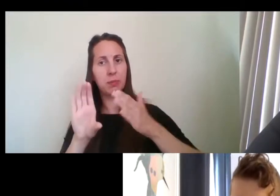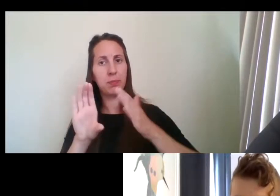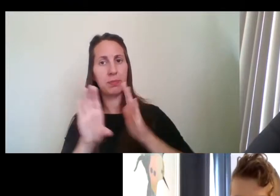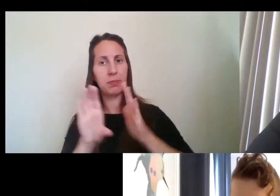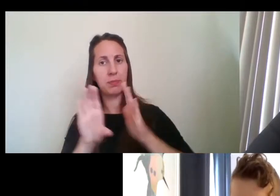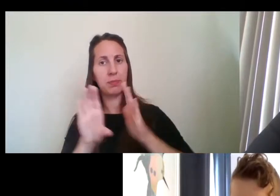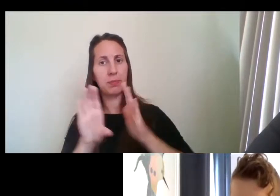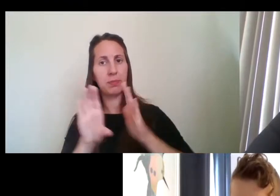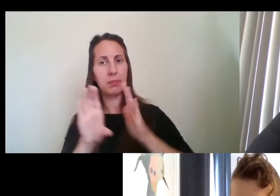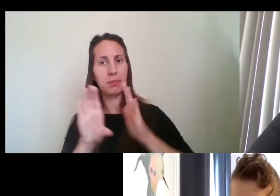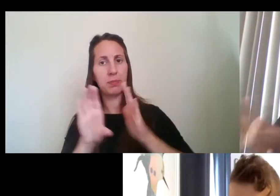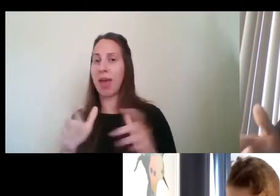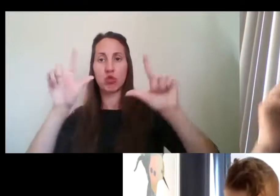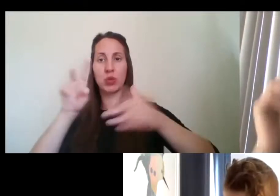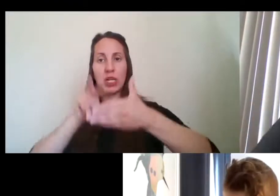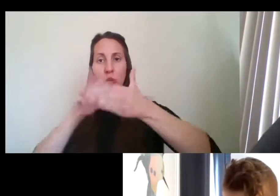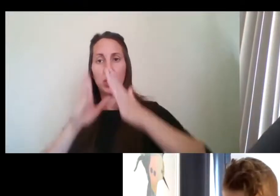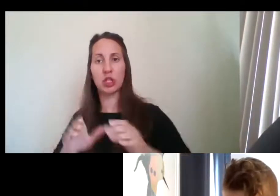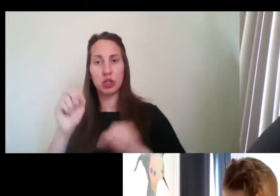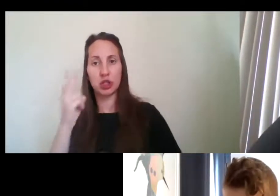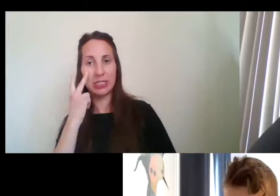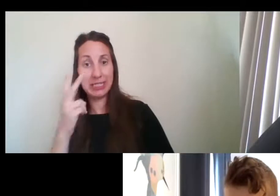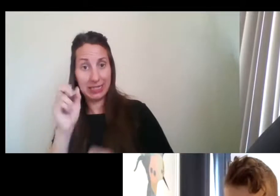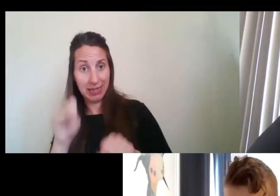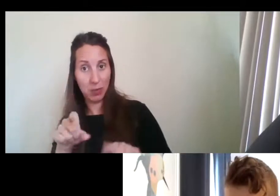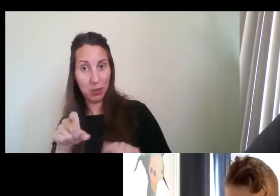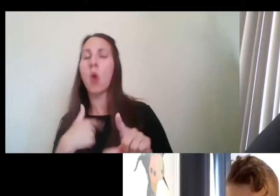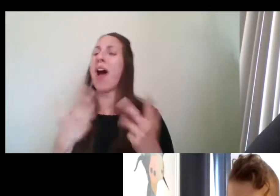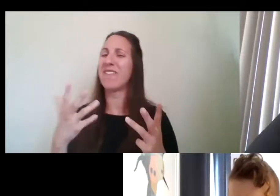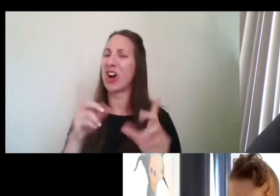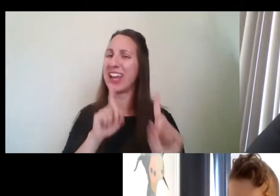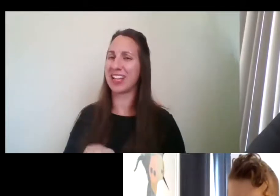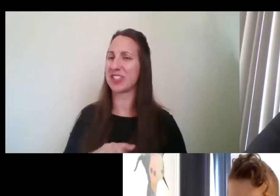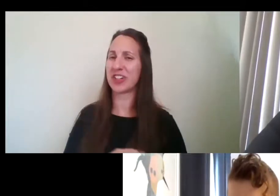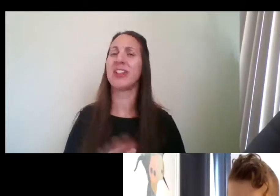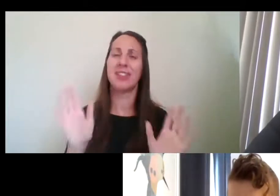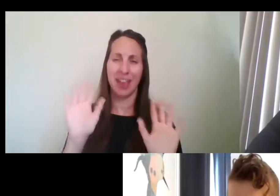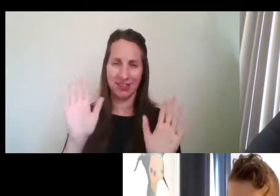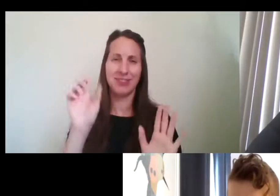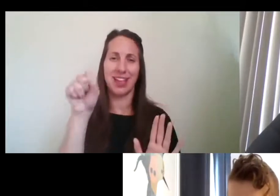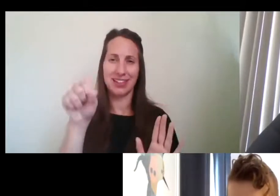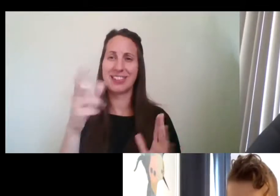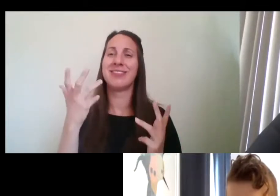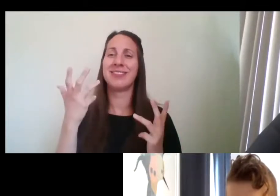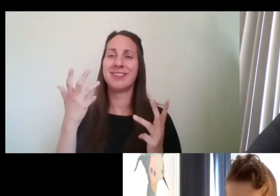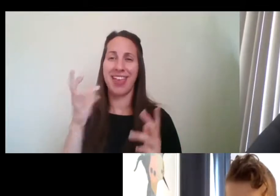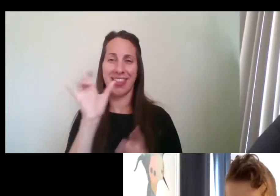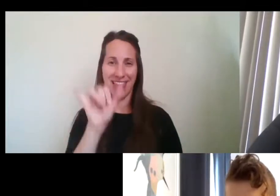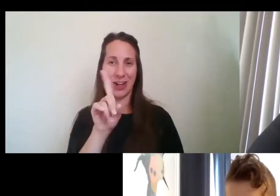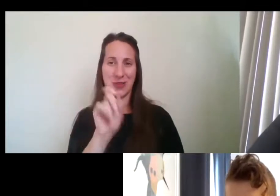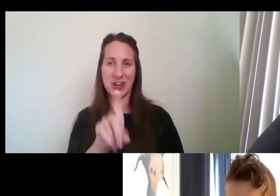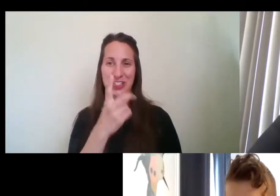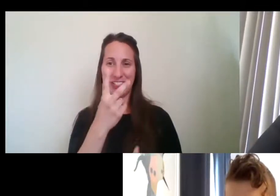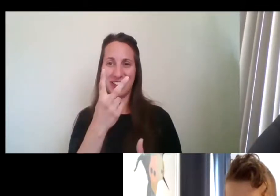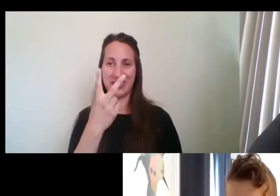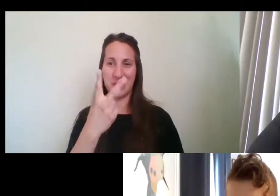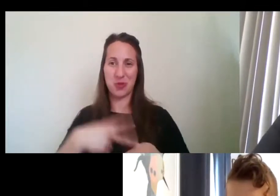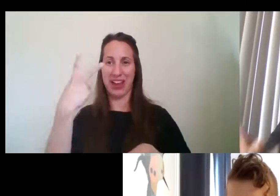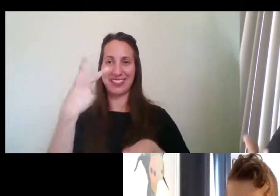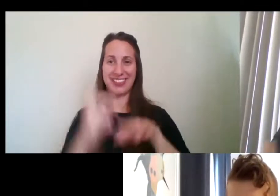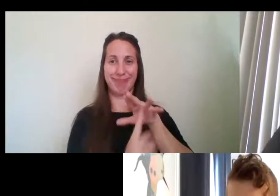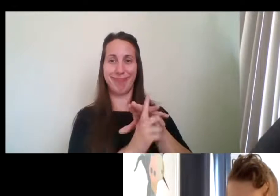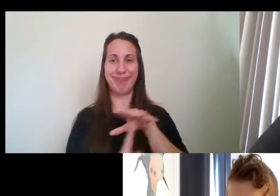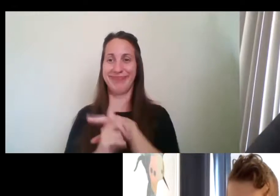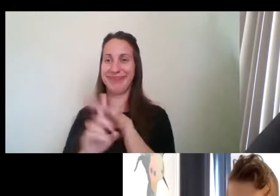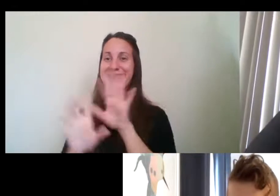should we also do the same? Oh, yes, I answered that question. Okay, so we had that question twice from two different people. So I'm